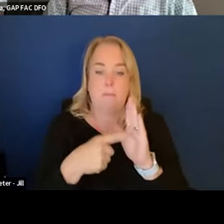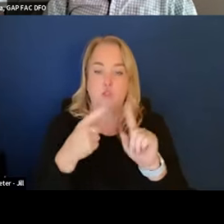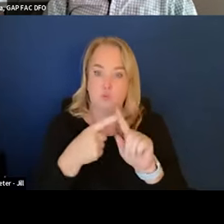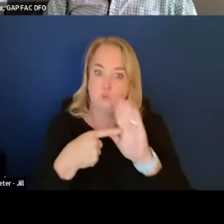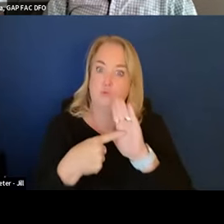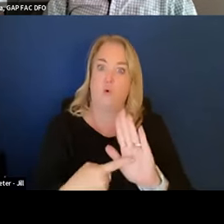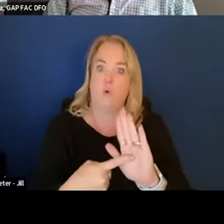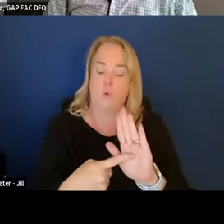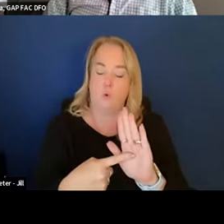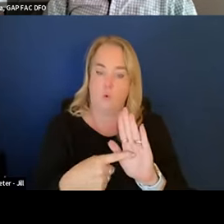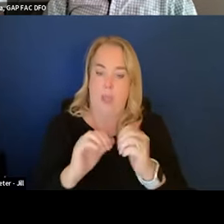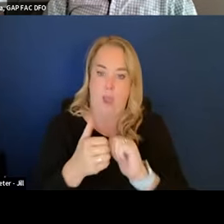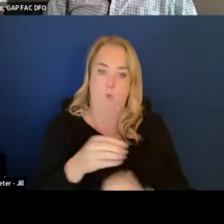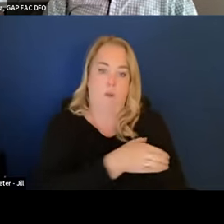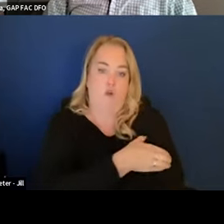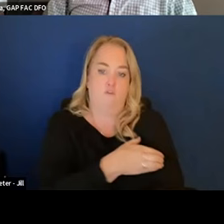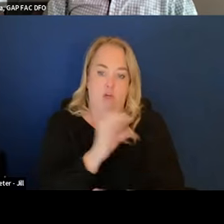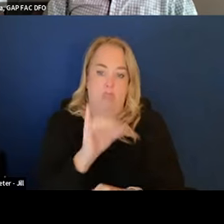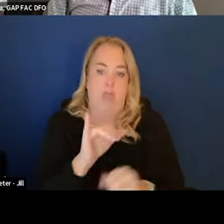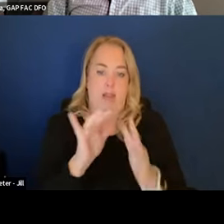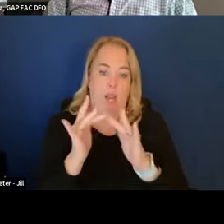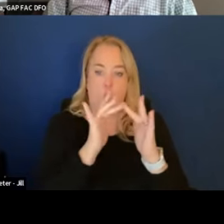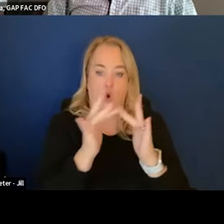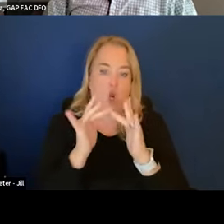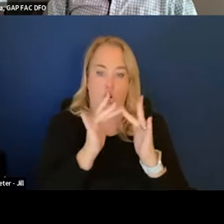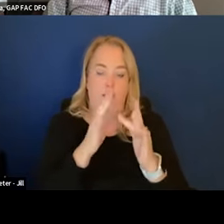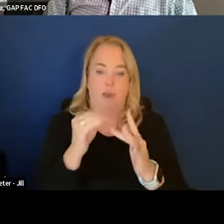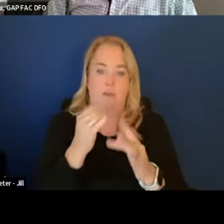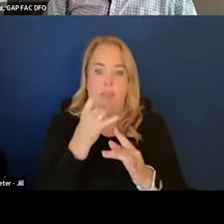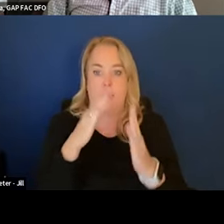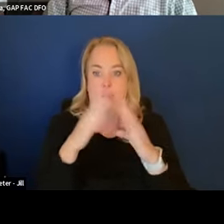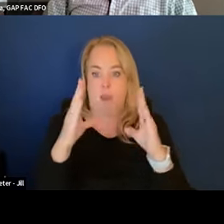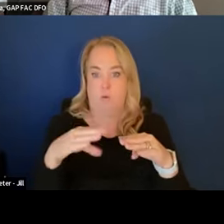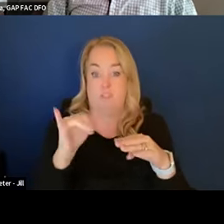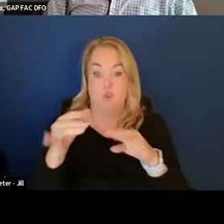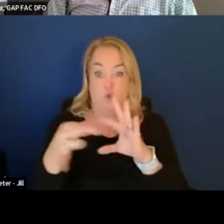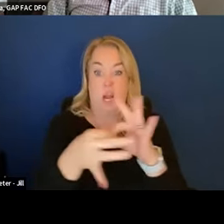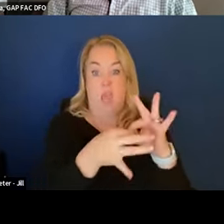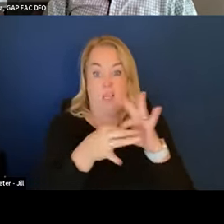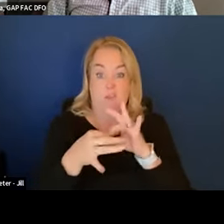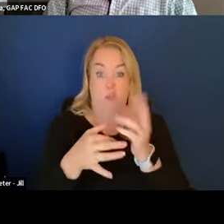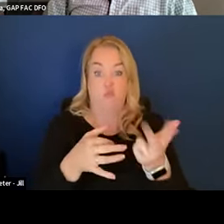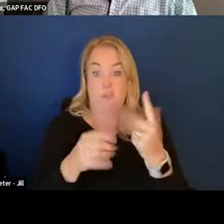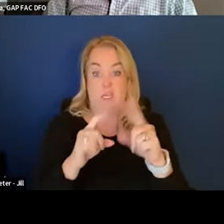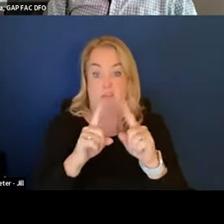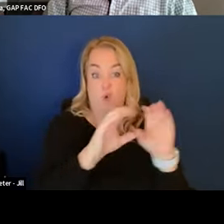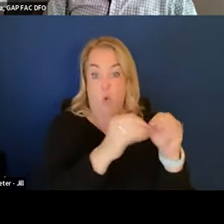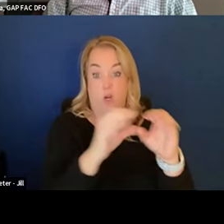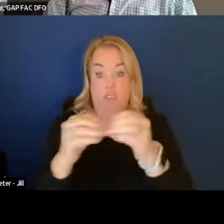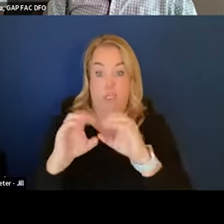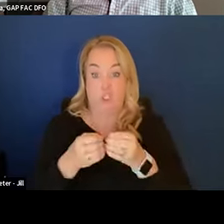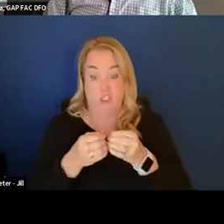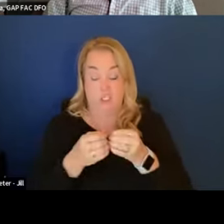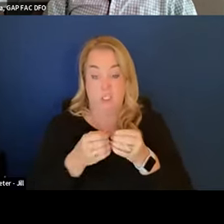exemplify the power of the network mesh and the lighthouse, right? If you can connect three different organizations, you actually